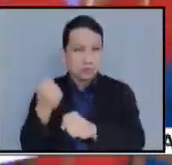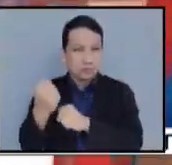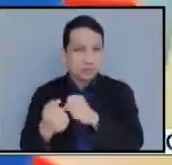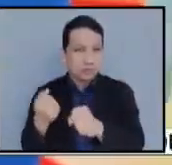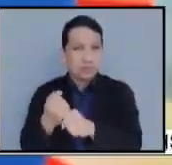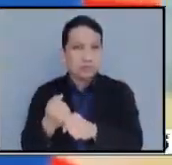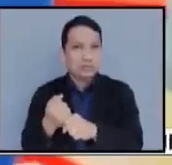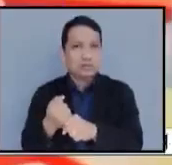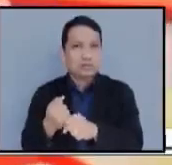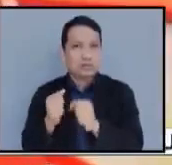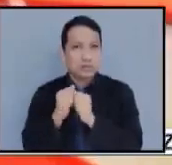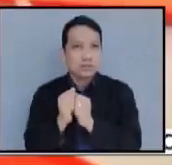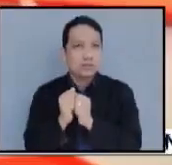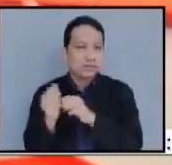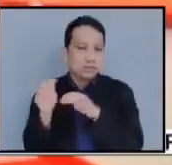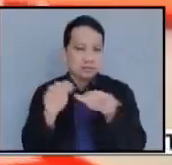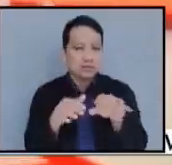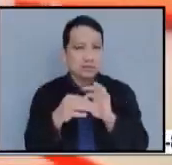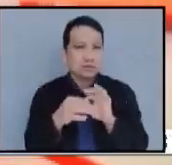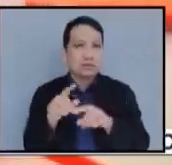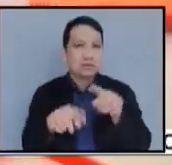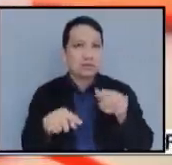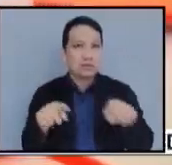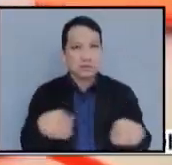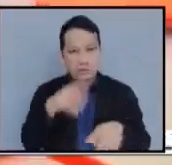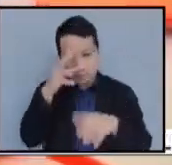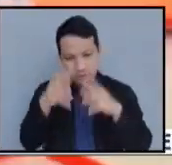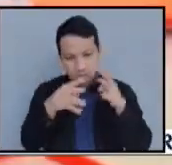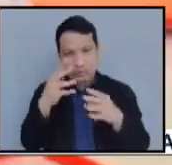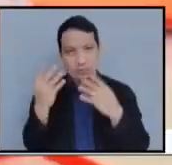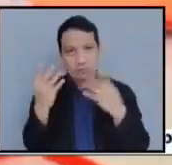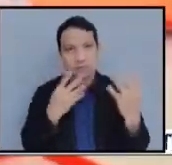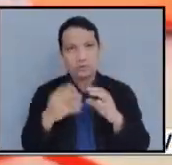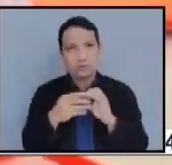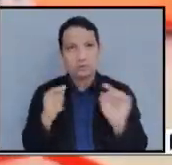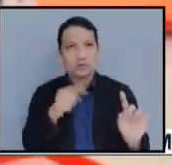kaabang-abang ang iba't ibang creative birthday theme ni baby Joaquin.